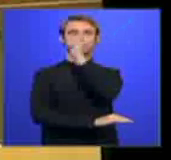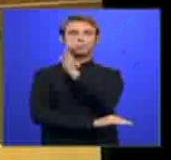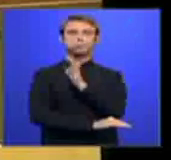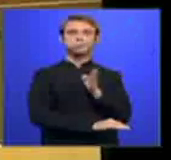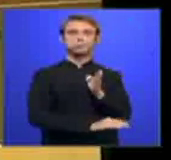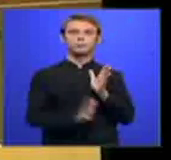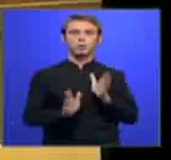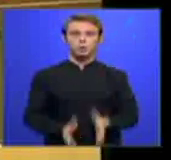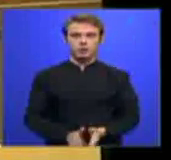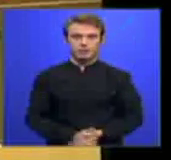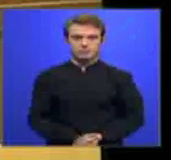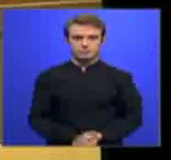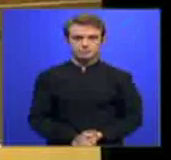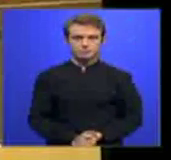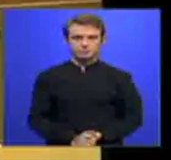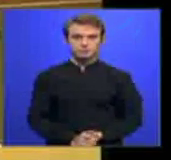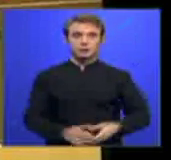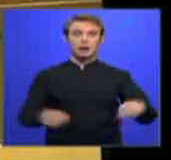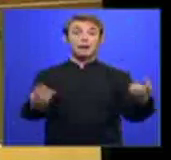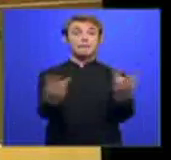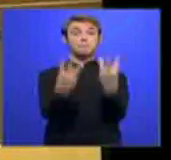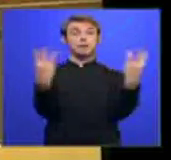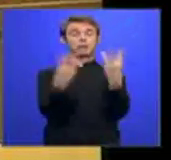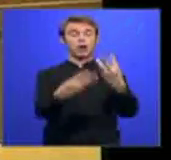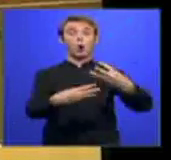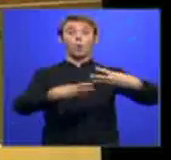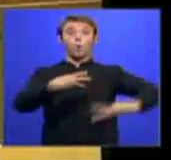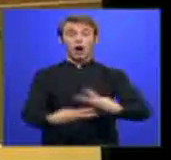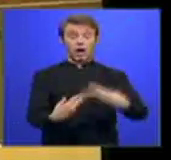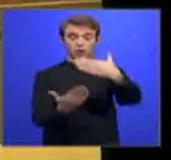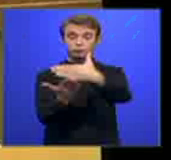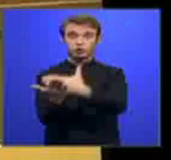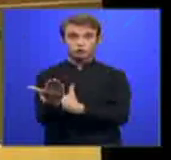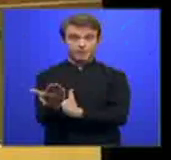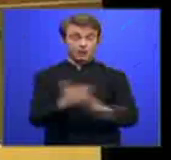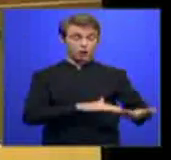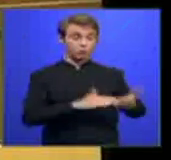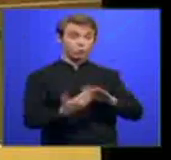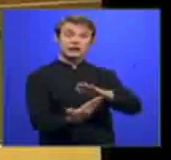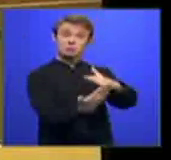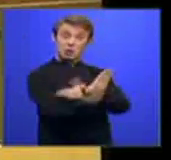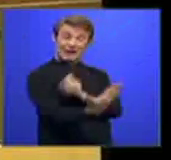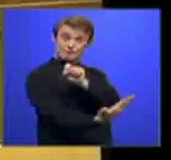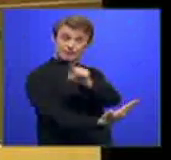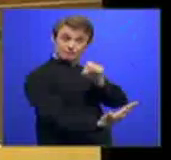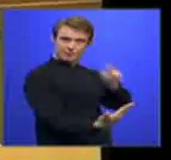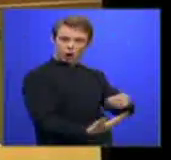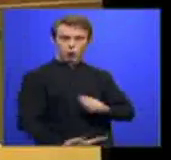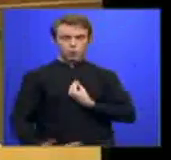expanded public works program and the community work program to absorb young people.